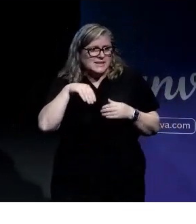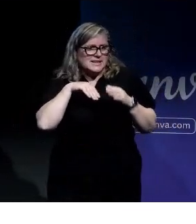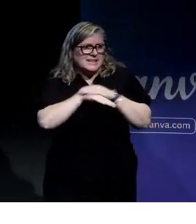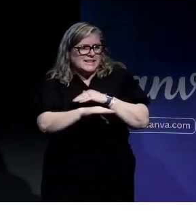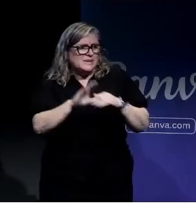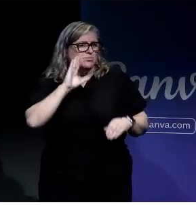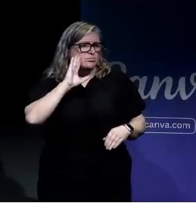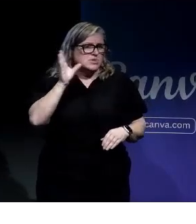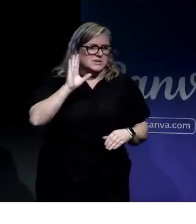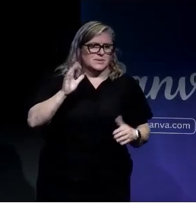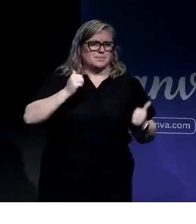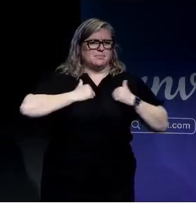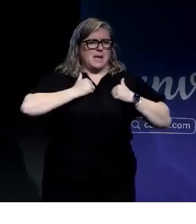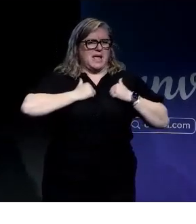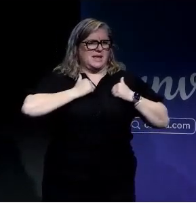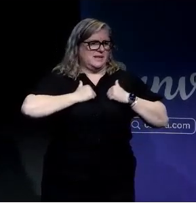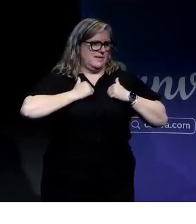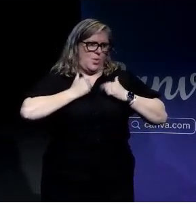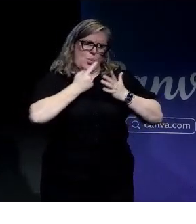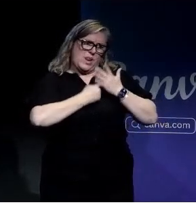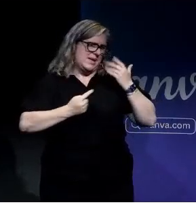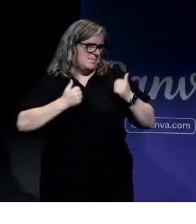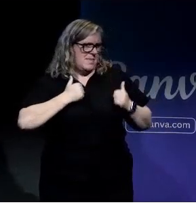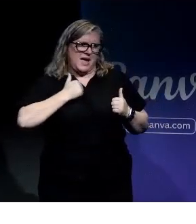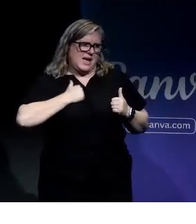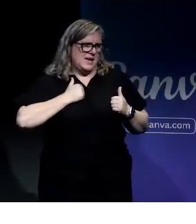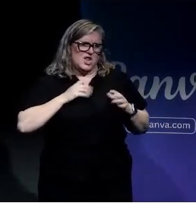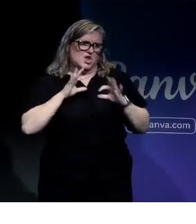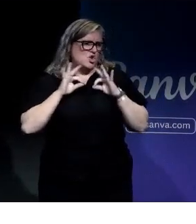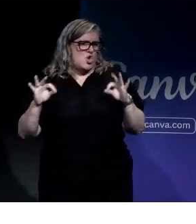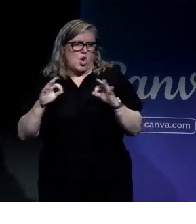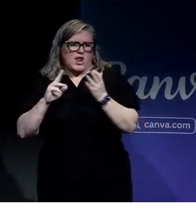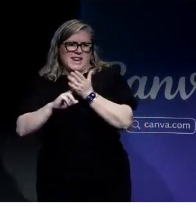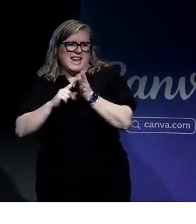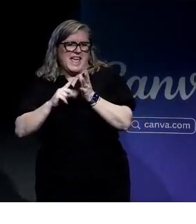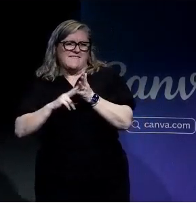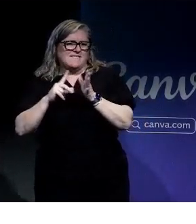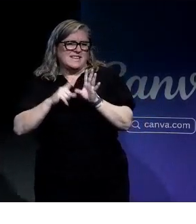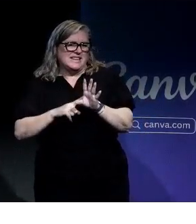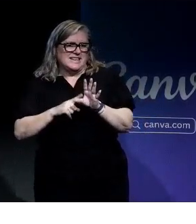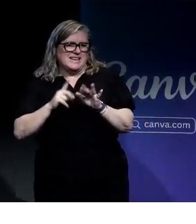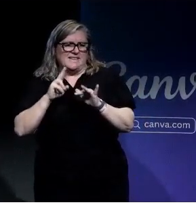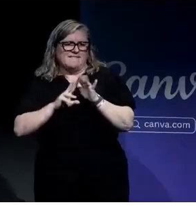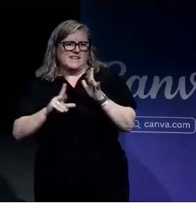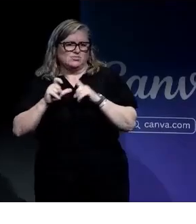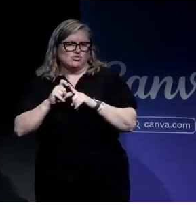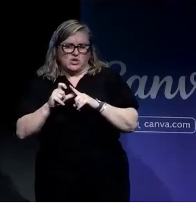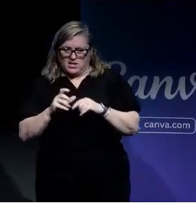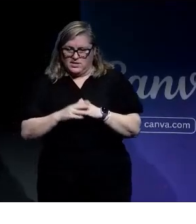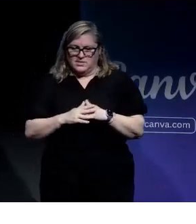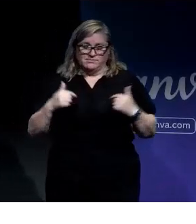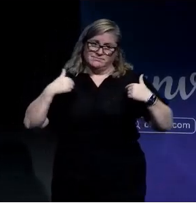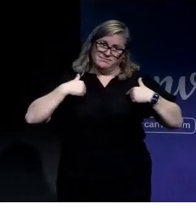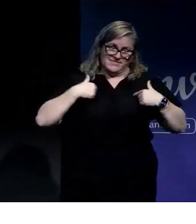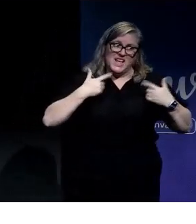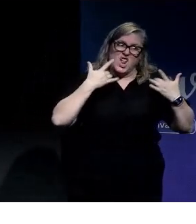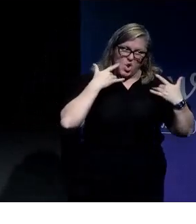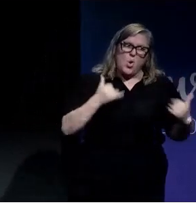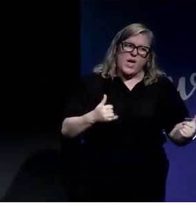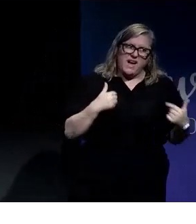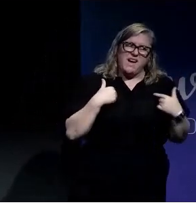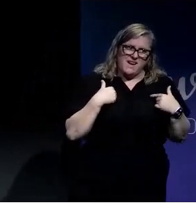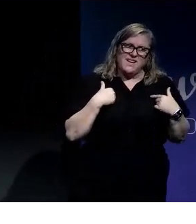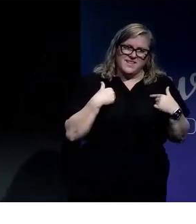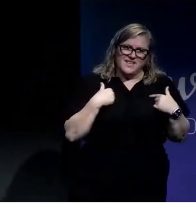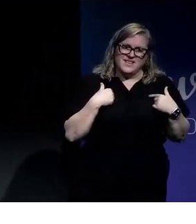presentation are mine and mine alone and not those of Navy Federal. Also, I'm a lawyer, and I have to